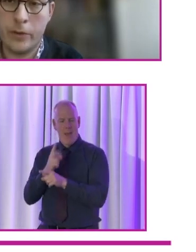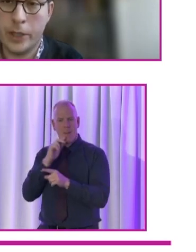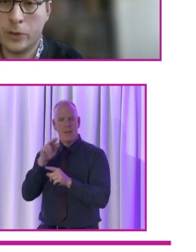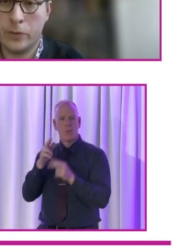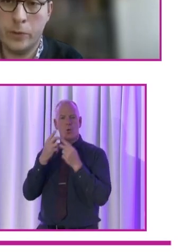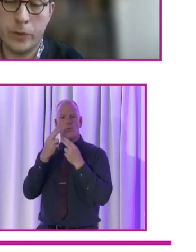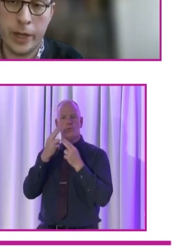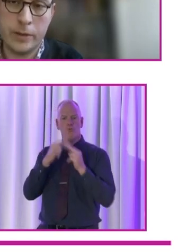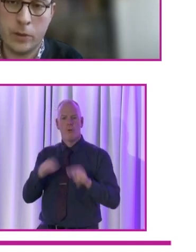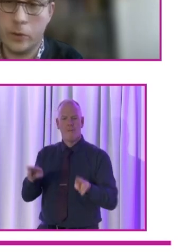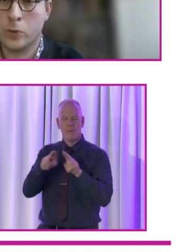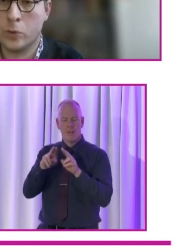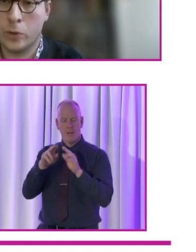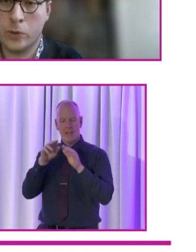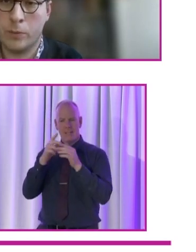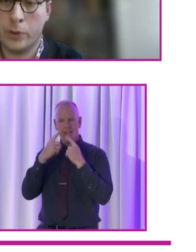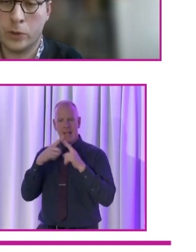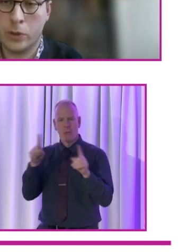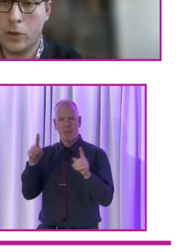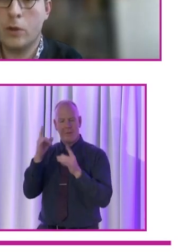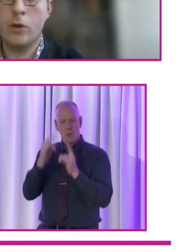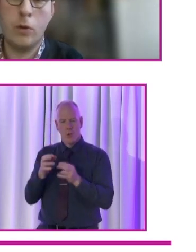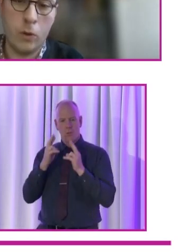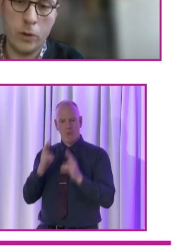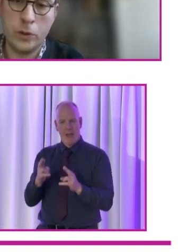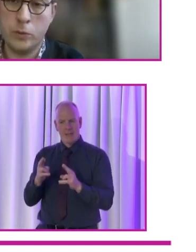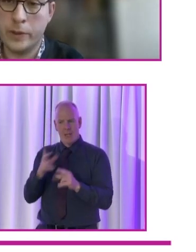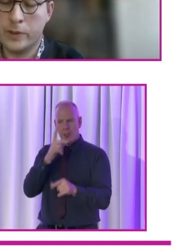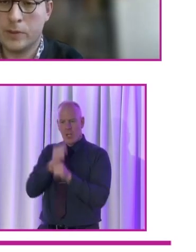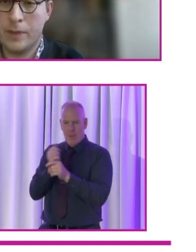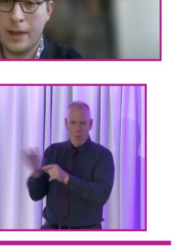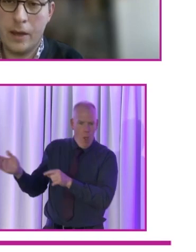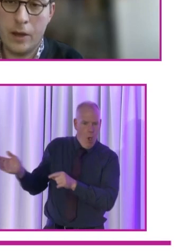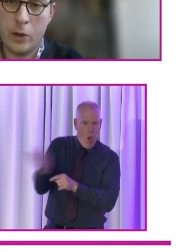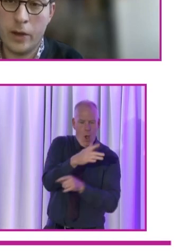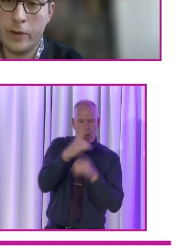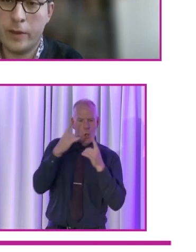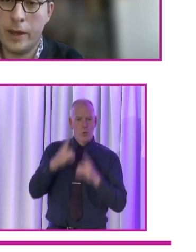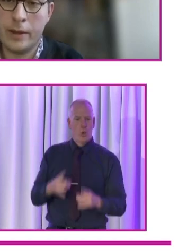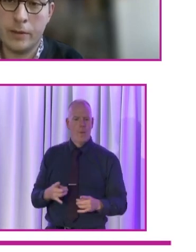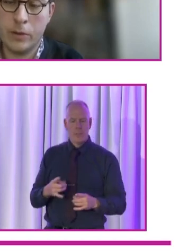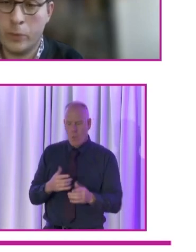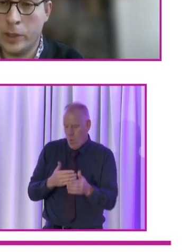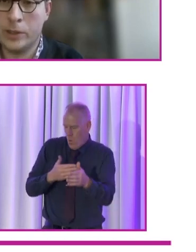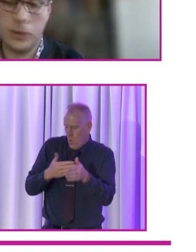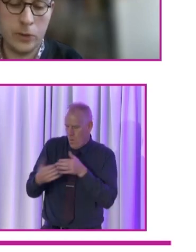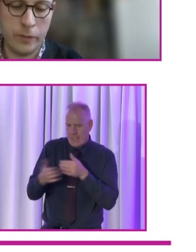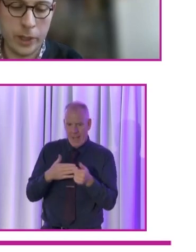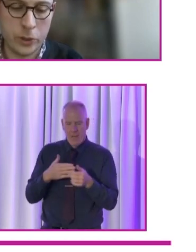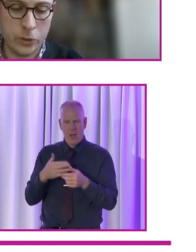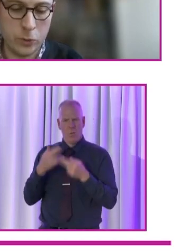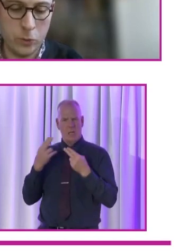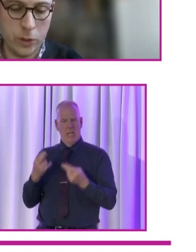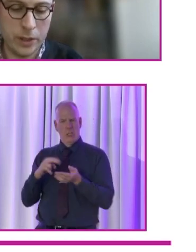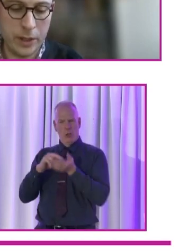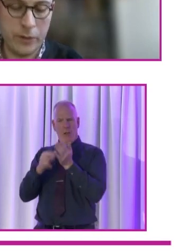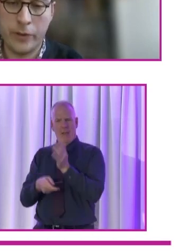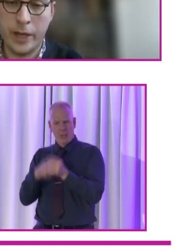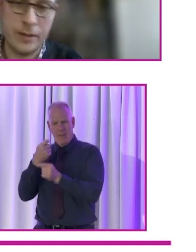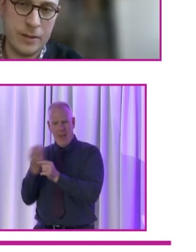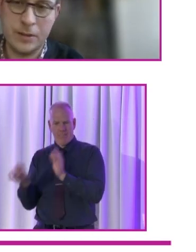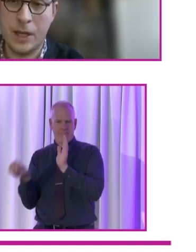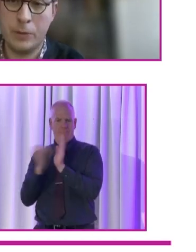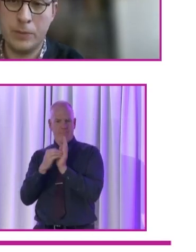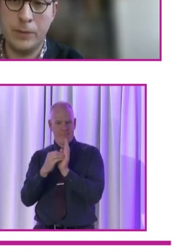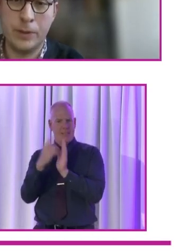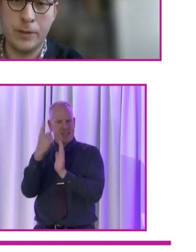Universal Declaration of Human Rights also talks about all humans. However, then we needed the convention to